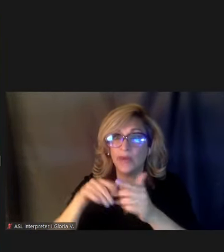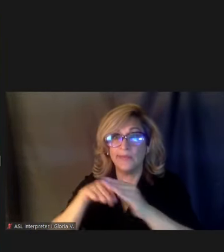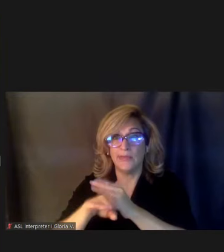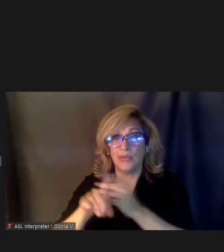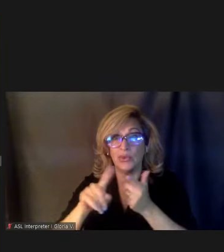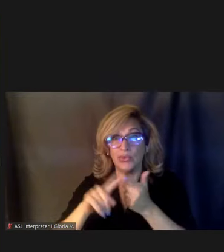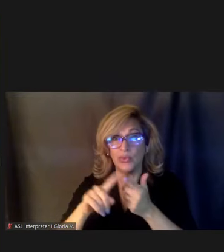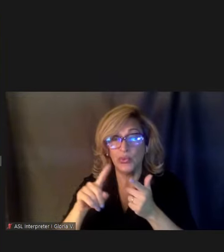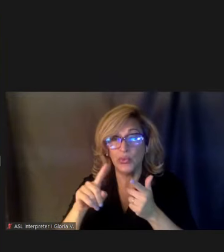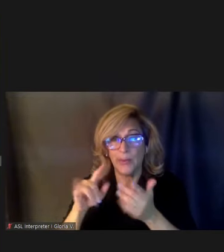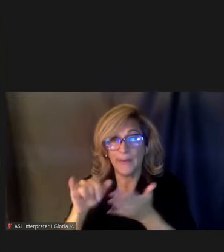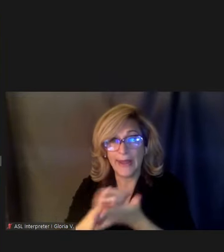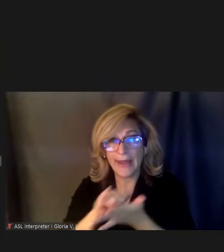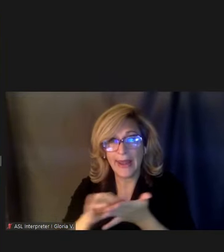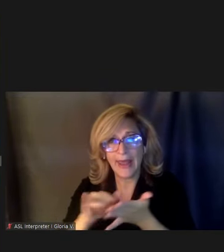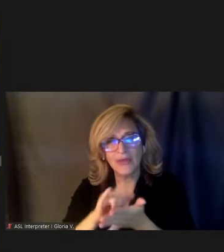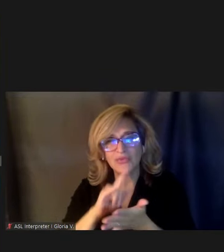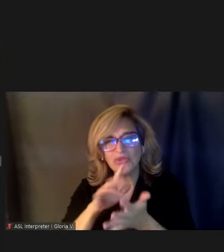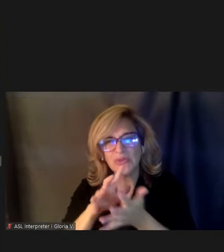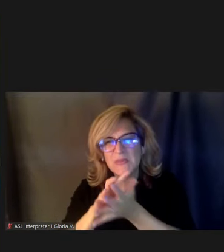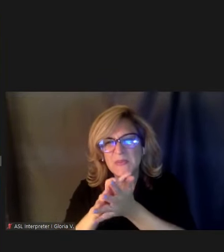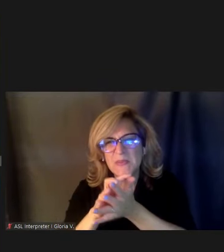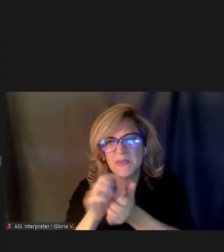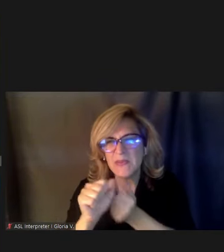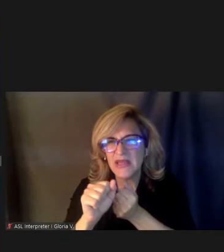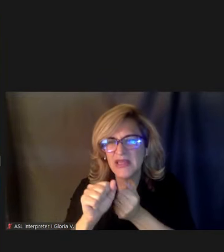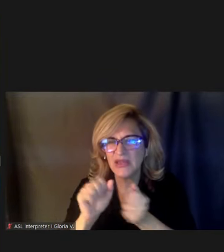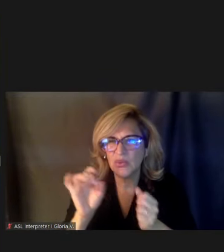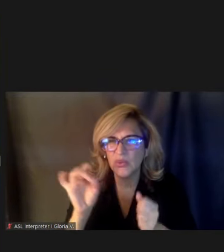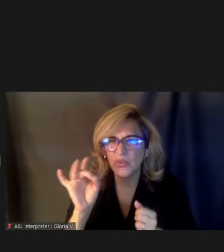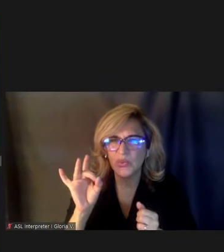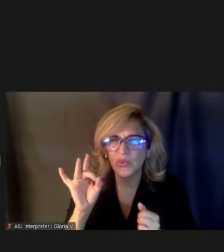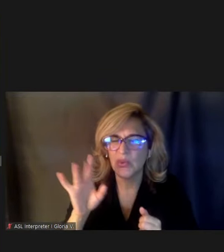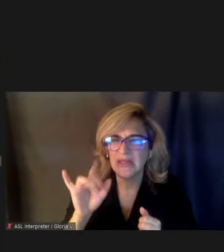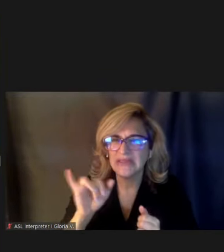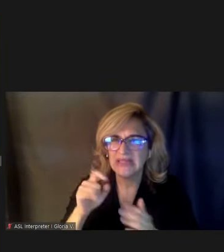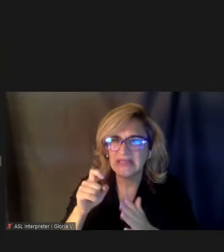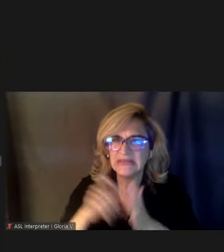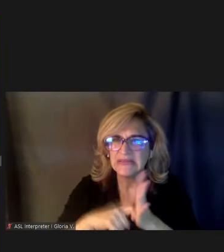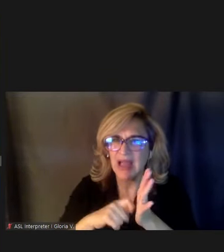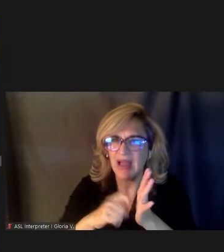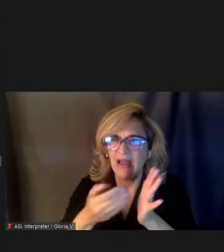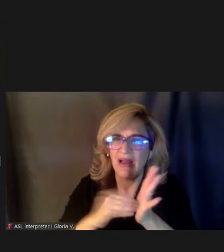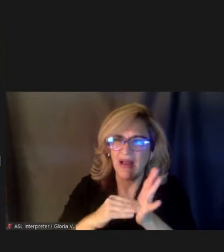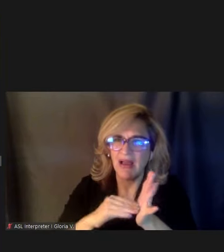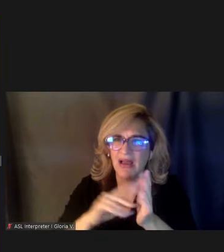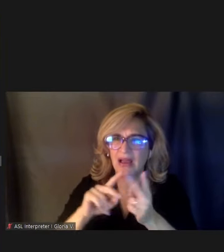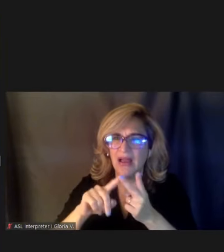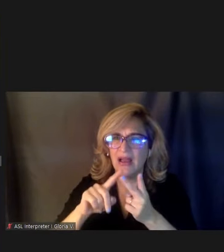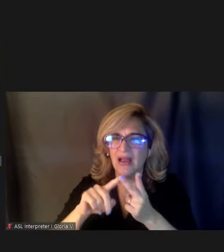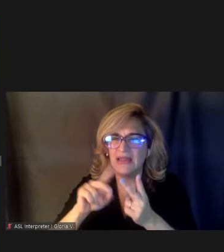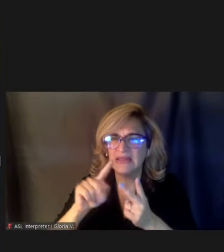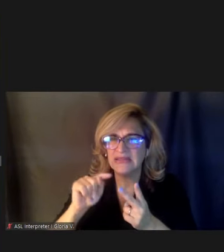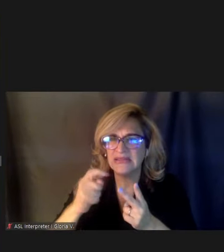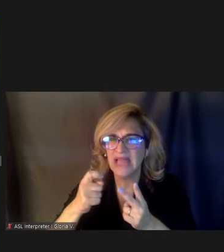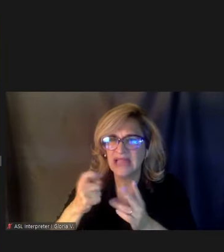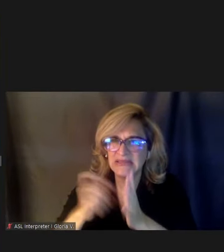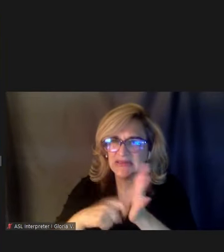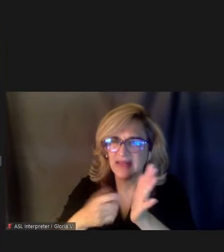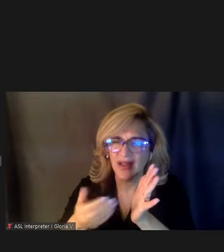cruel and mean. It's like taxation after taxation after taxation. It's